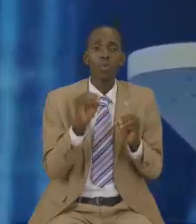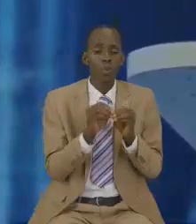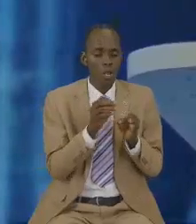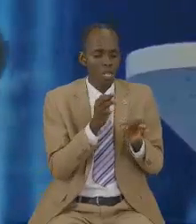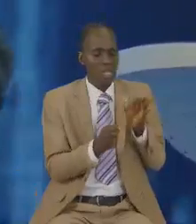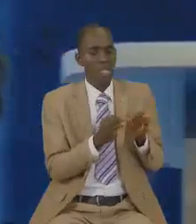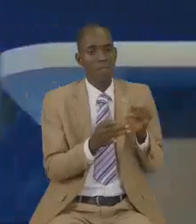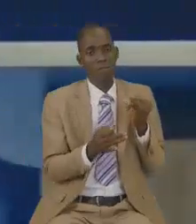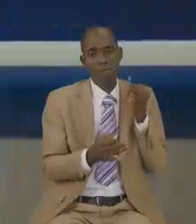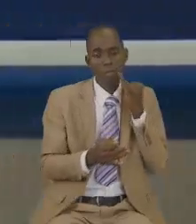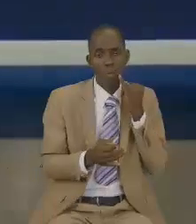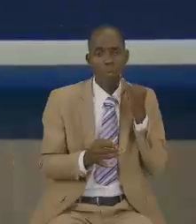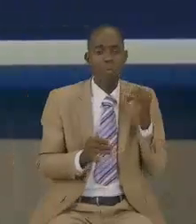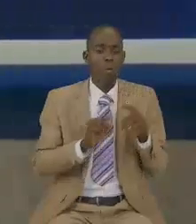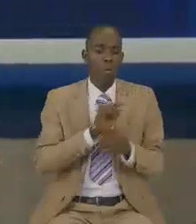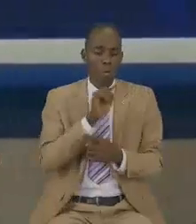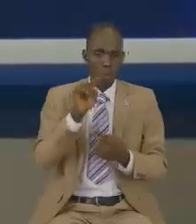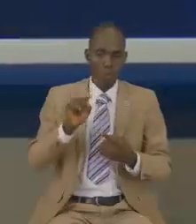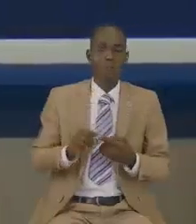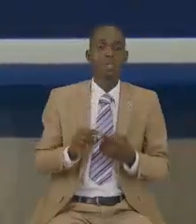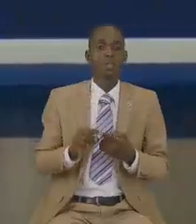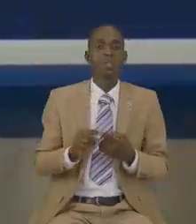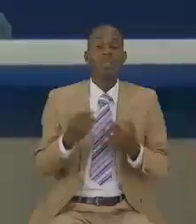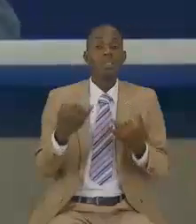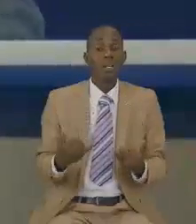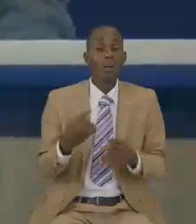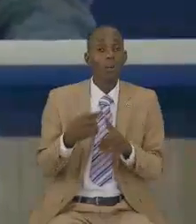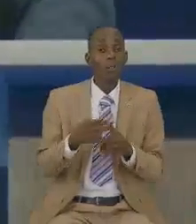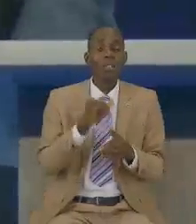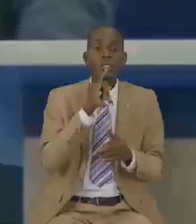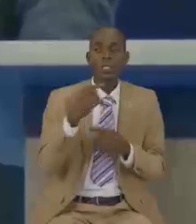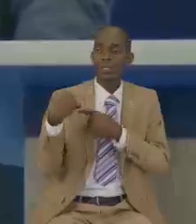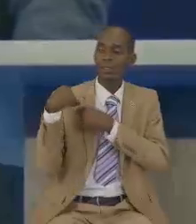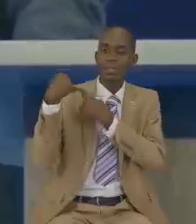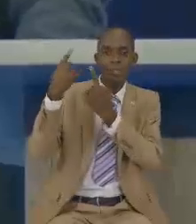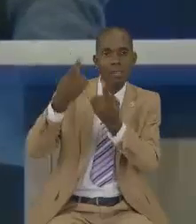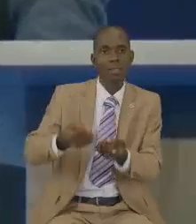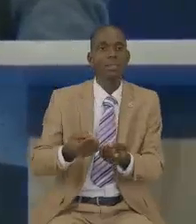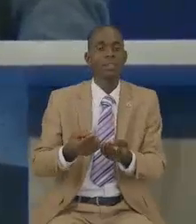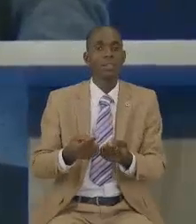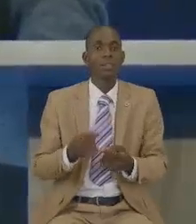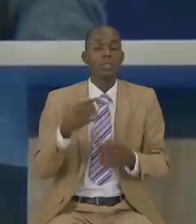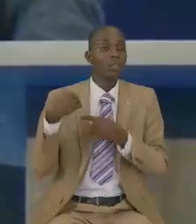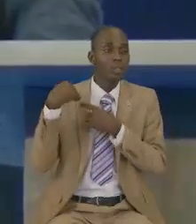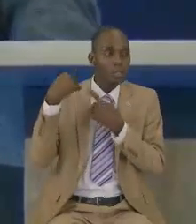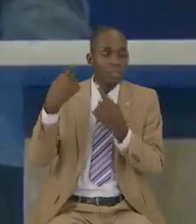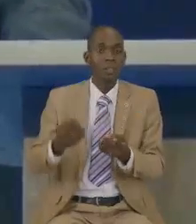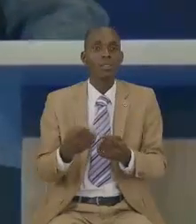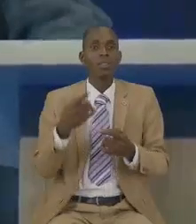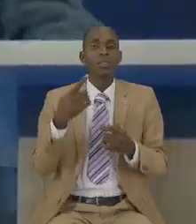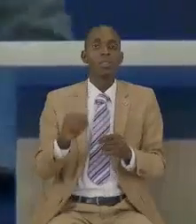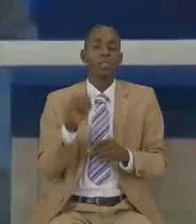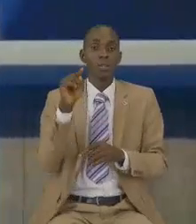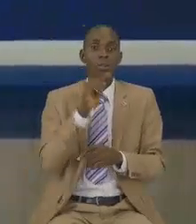when. The word is since the Son, therefore, has made you free.